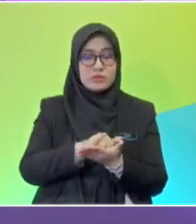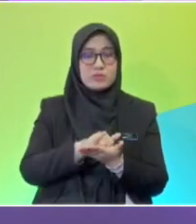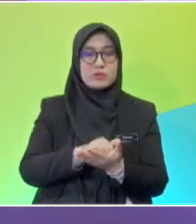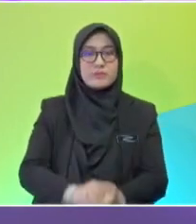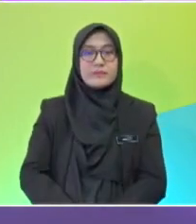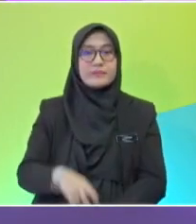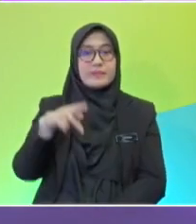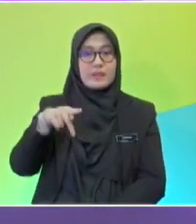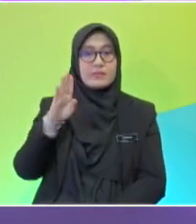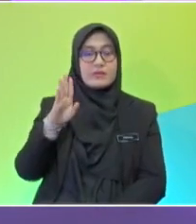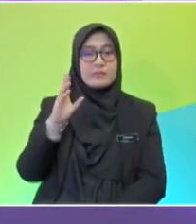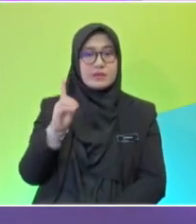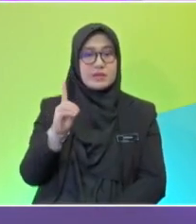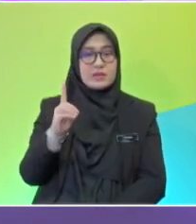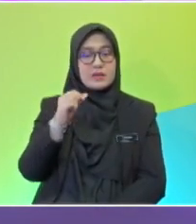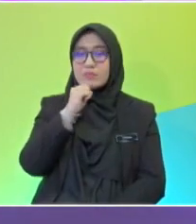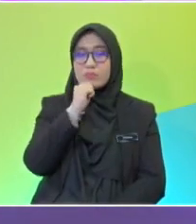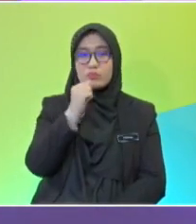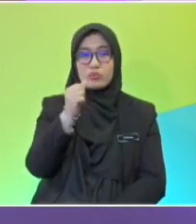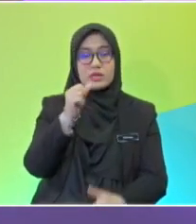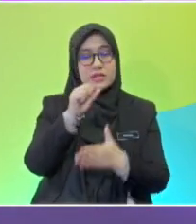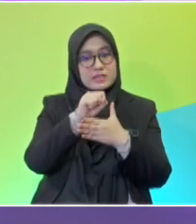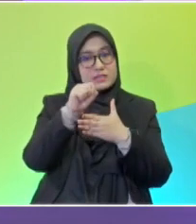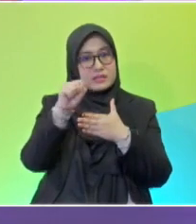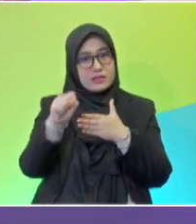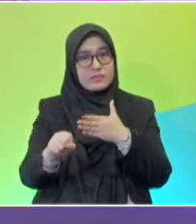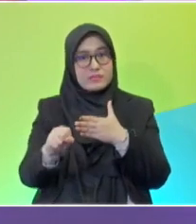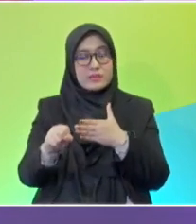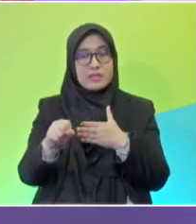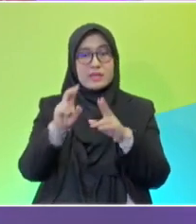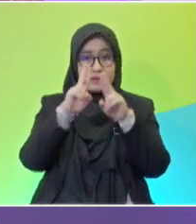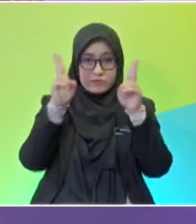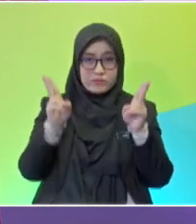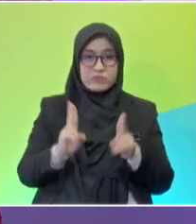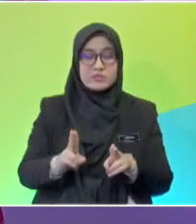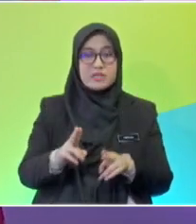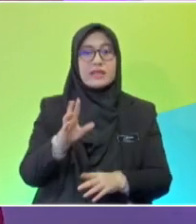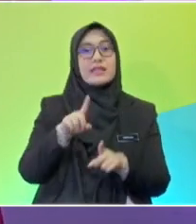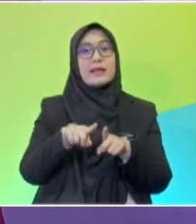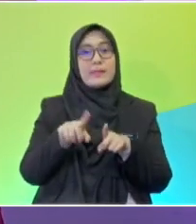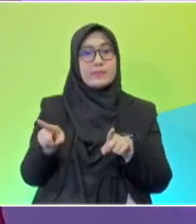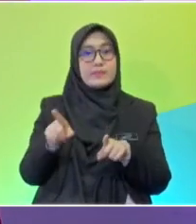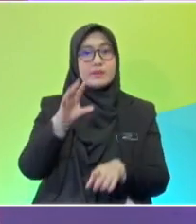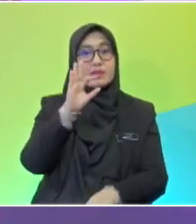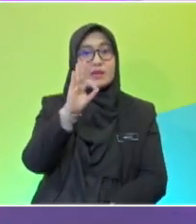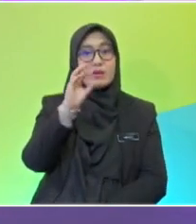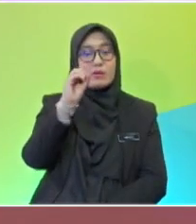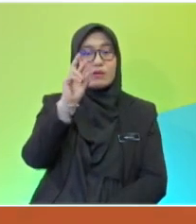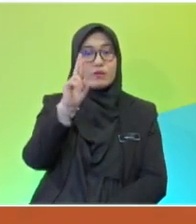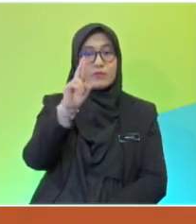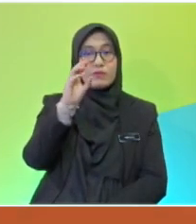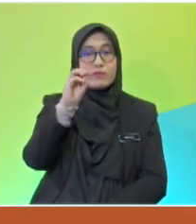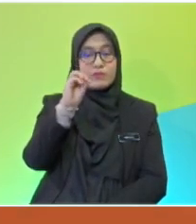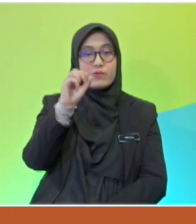is not a summative assessment. It's formative. Right. As learning,